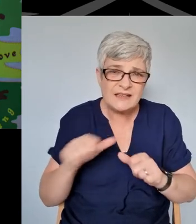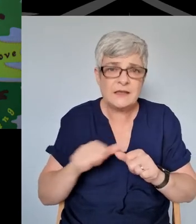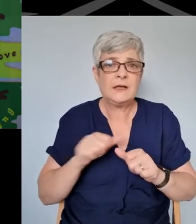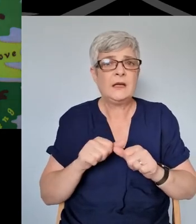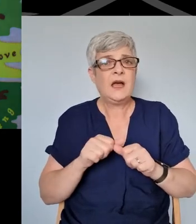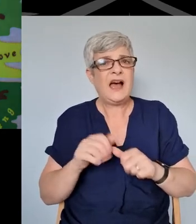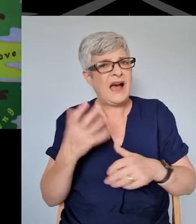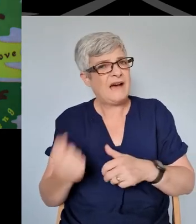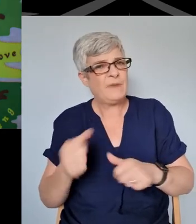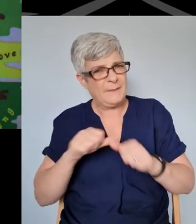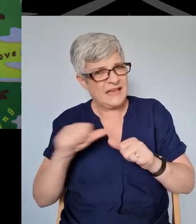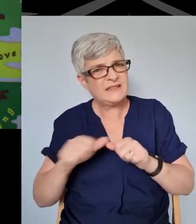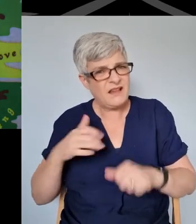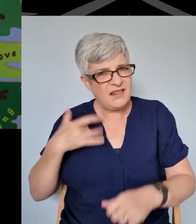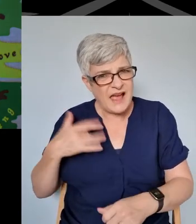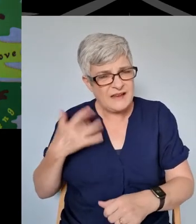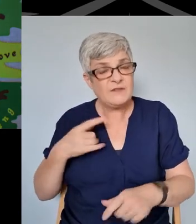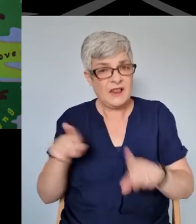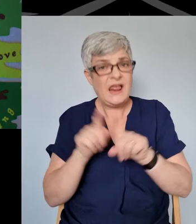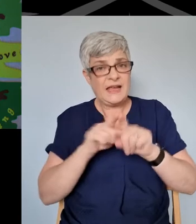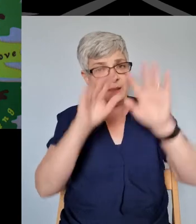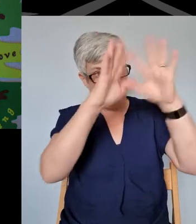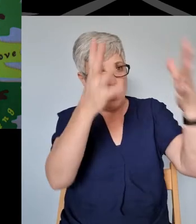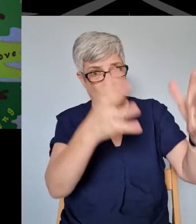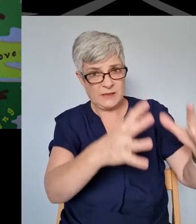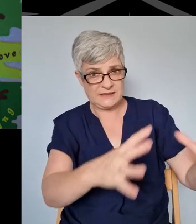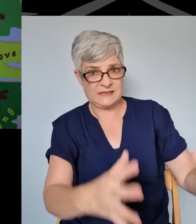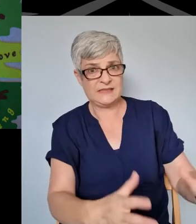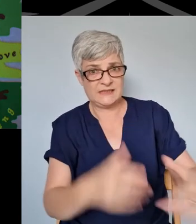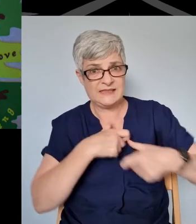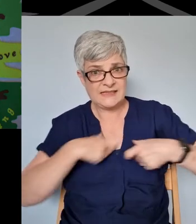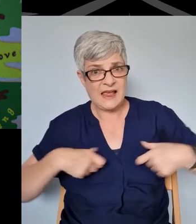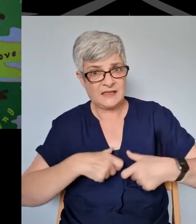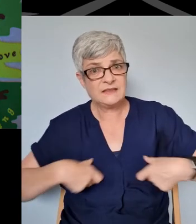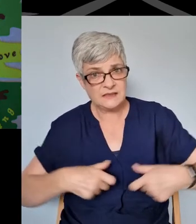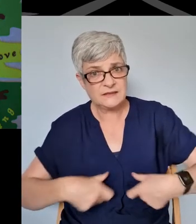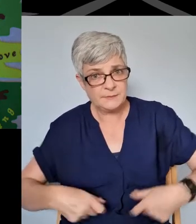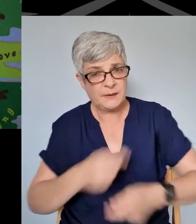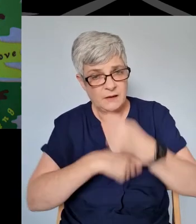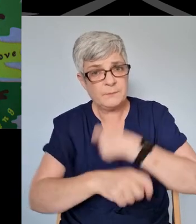into life, just as the pile of bones were formed into skeletons.